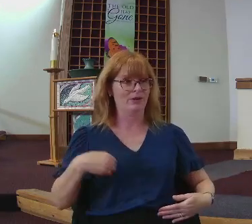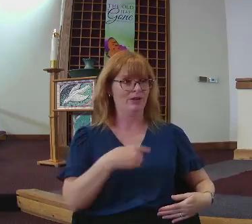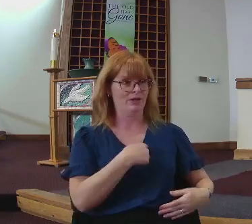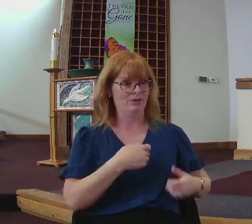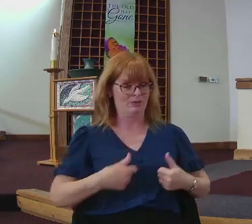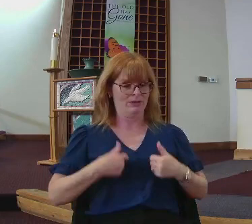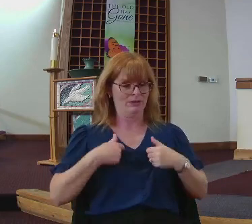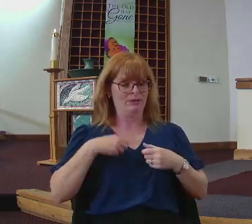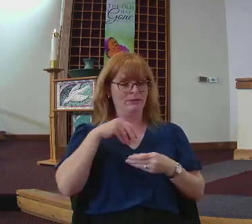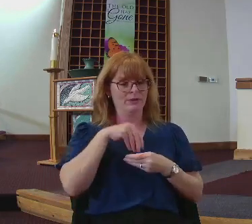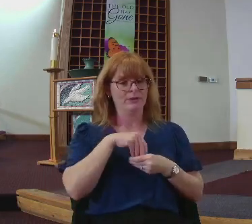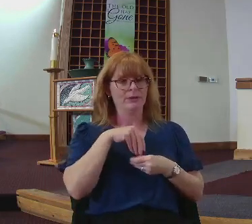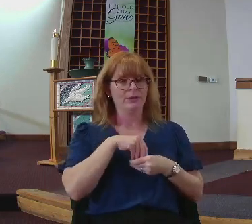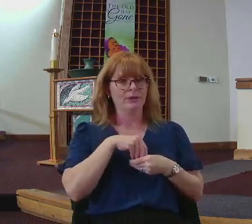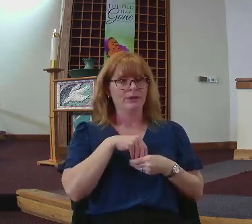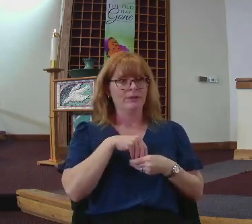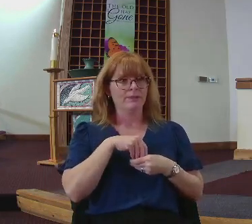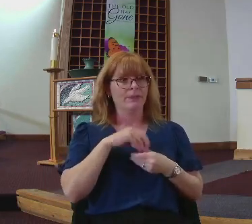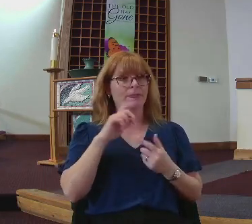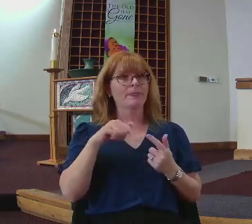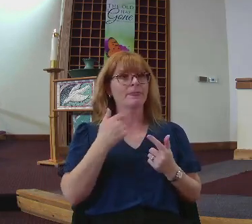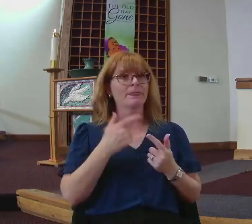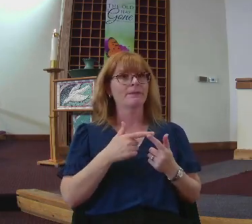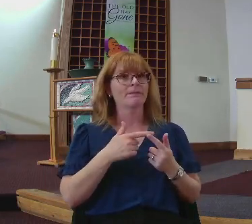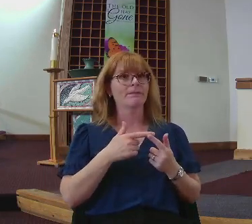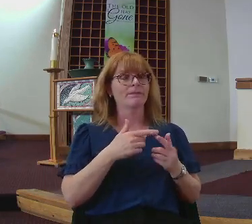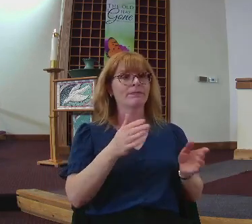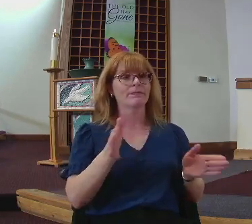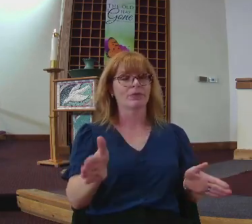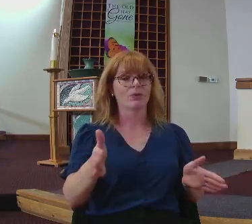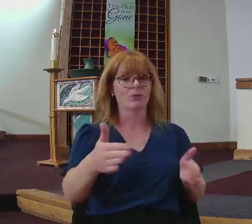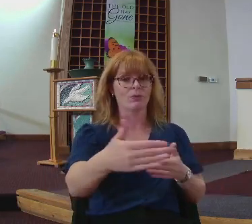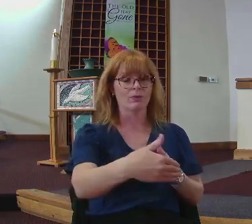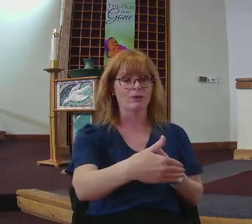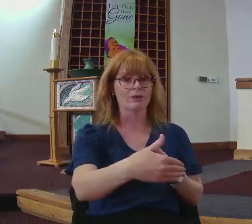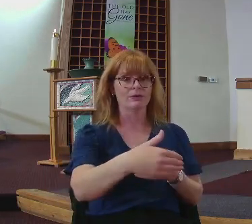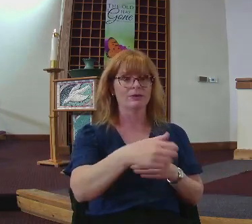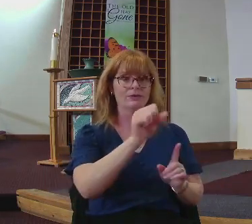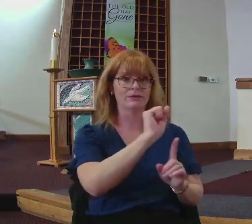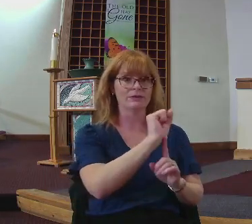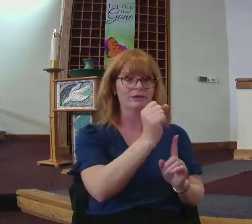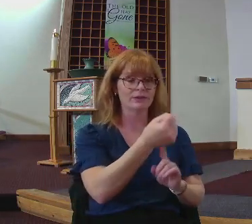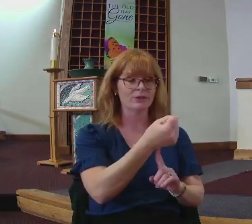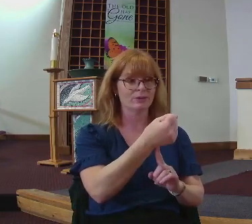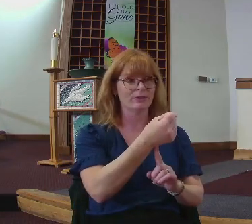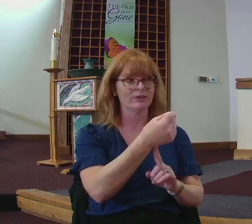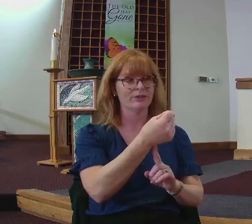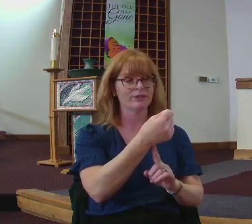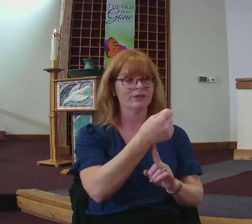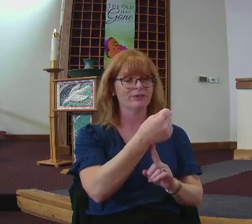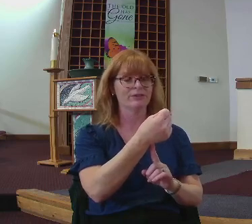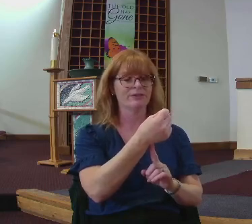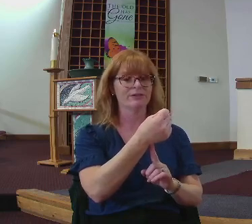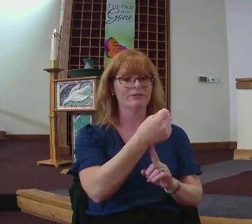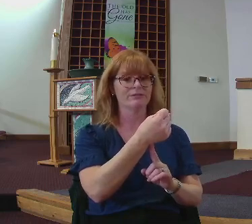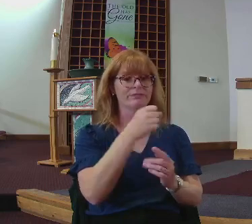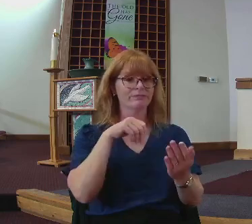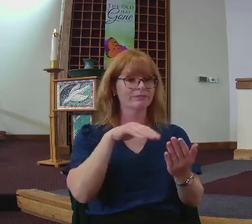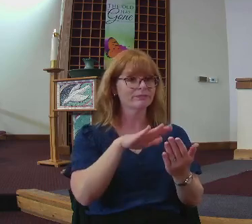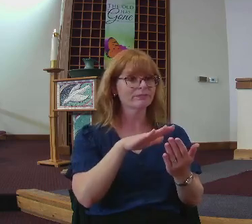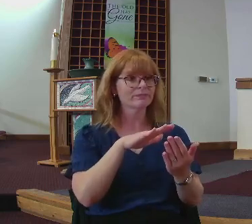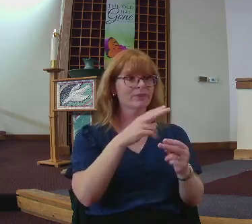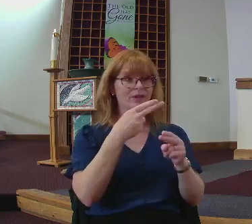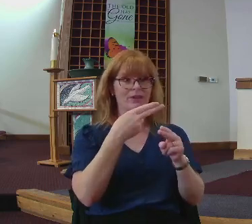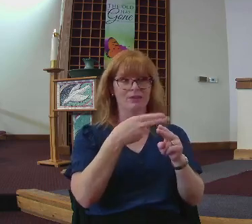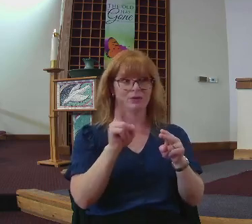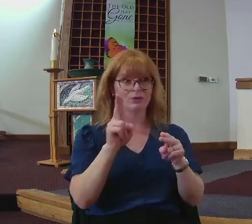inhabit, within the walls of circumstance, in these short years and finite